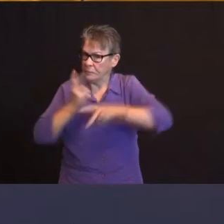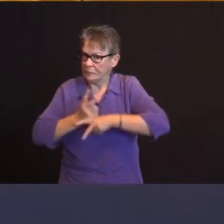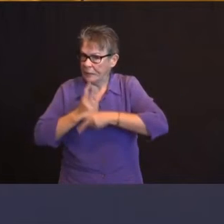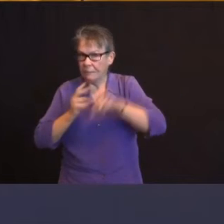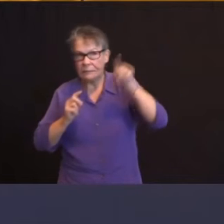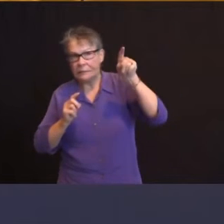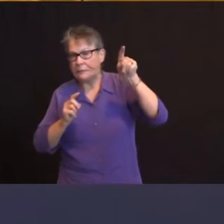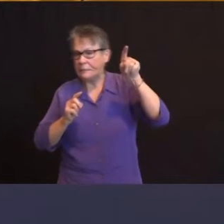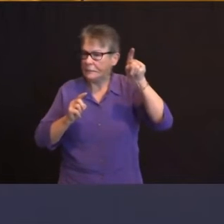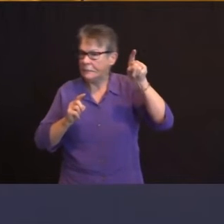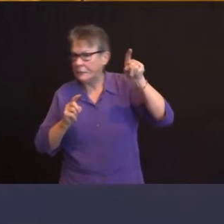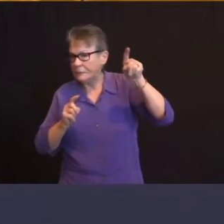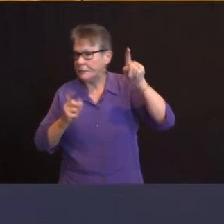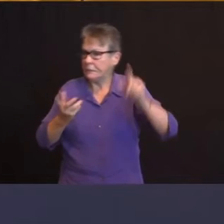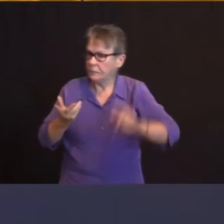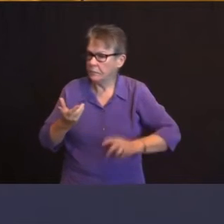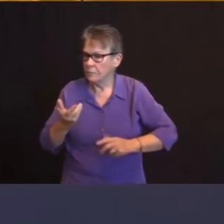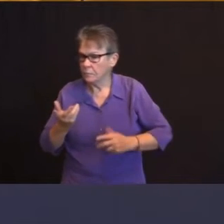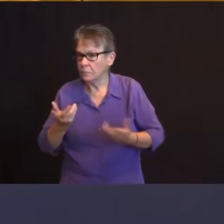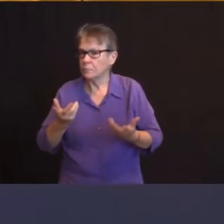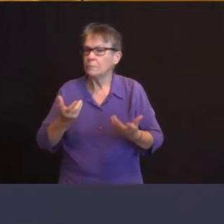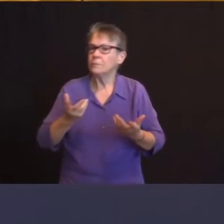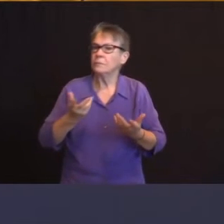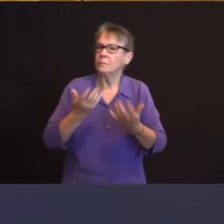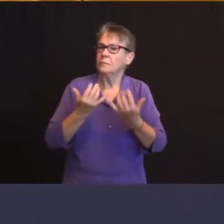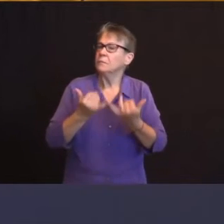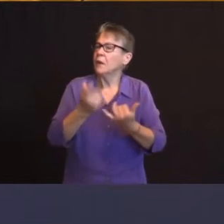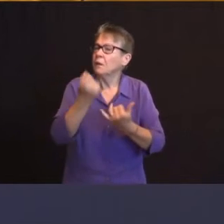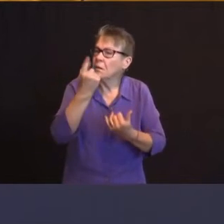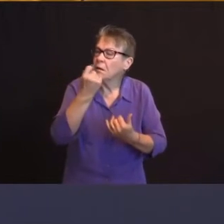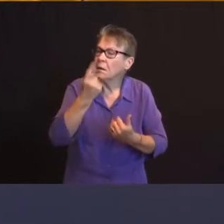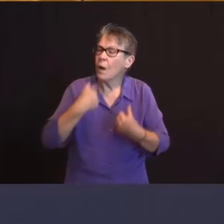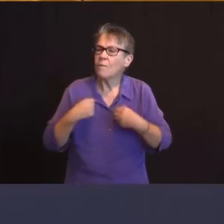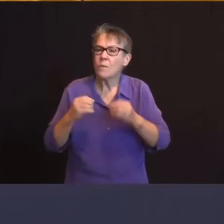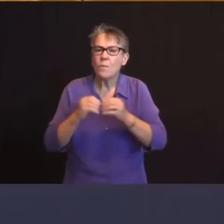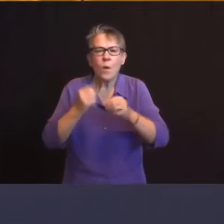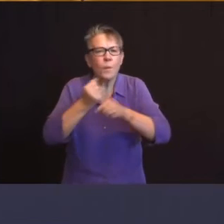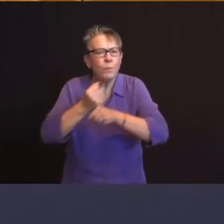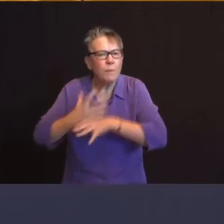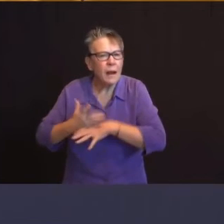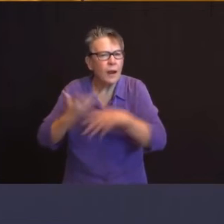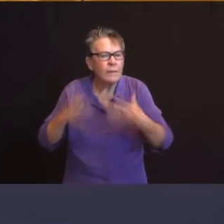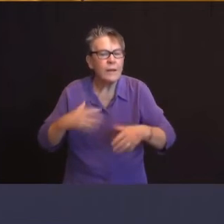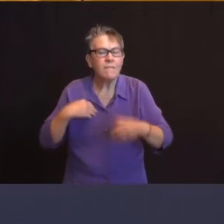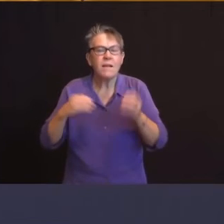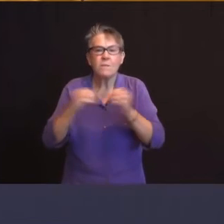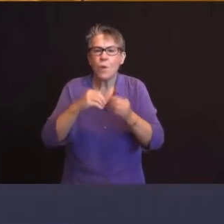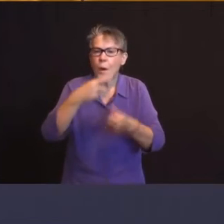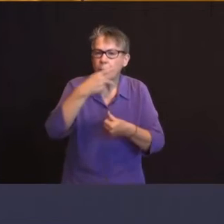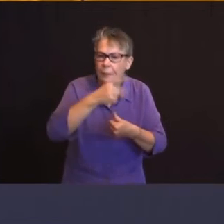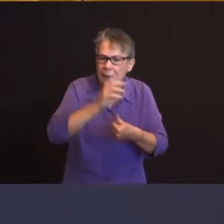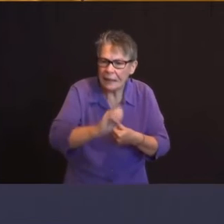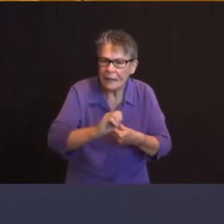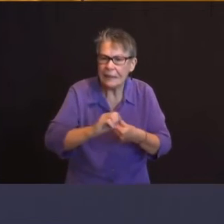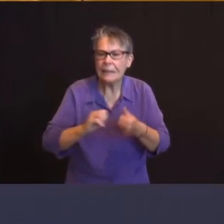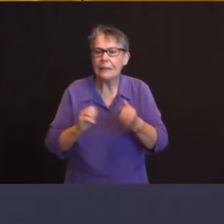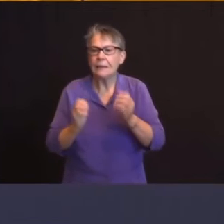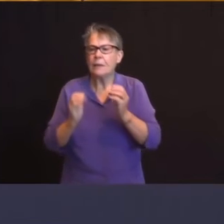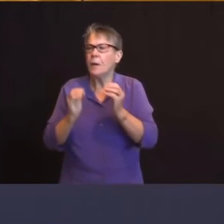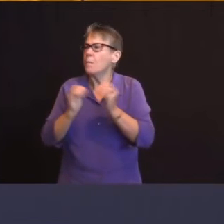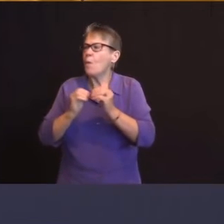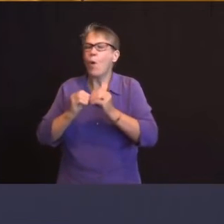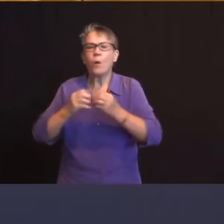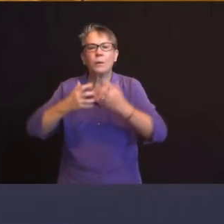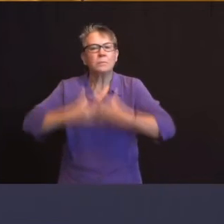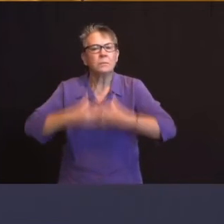now, Ed, if my numbers are right, just under 400 ventilators in use. So I'm saying really two things. If